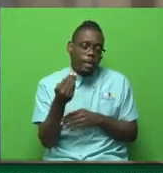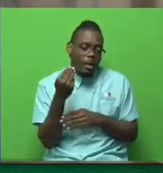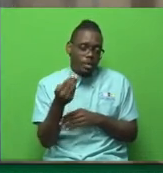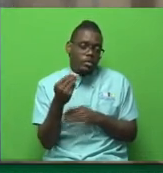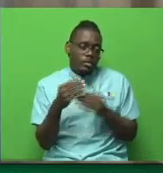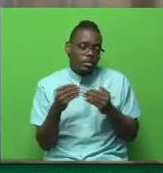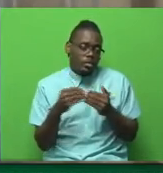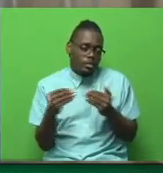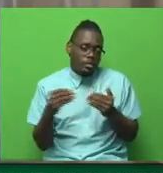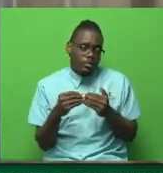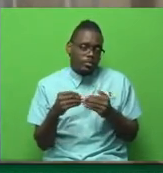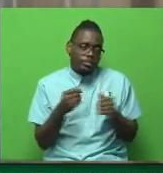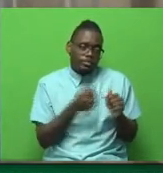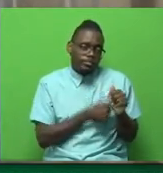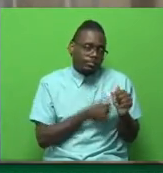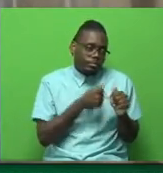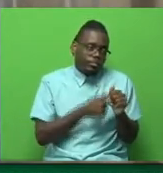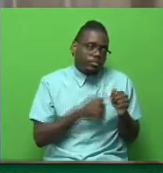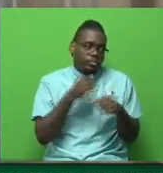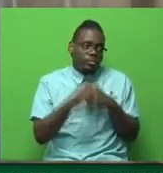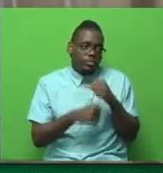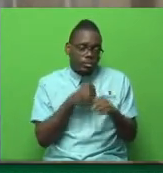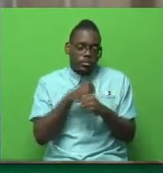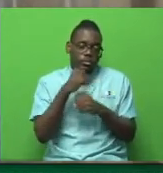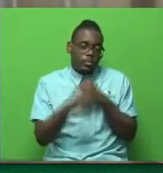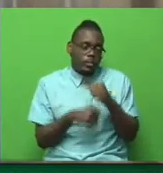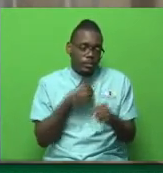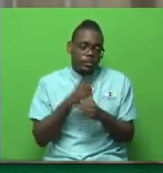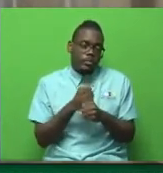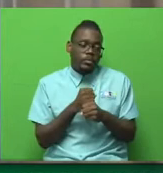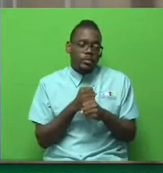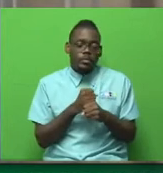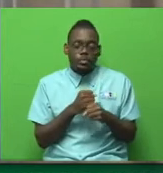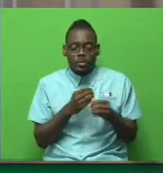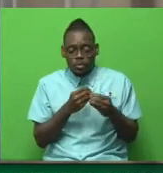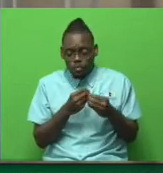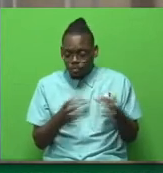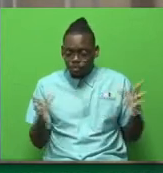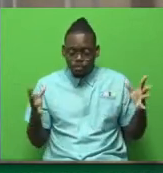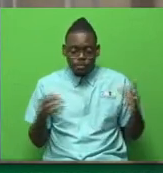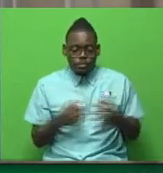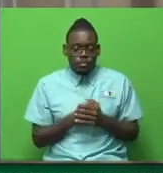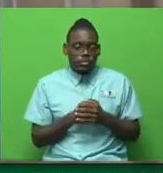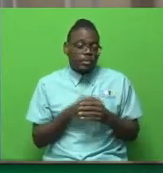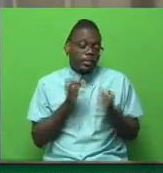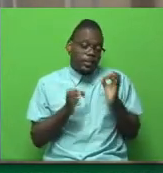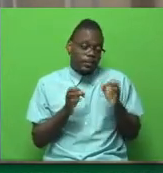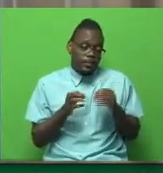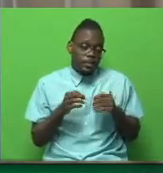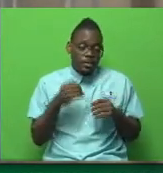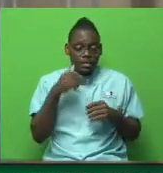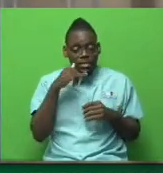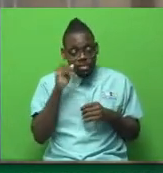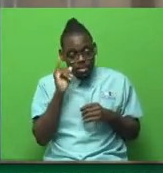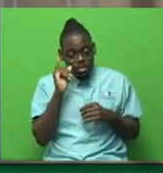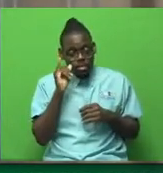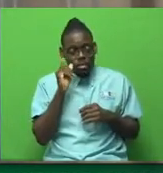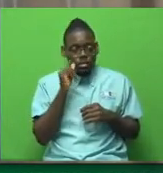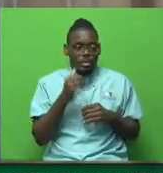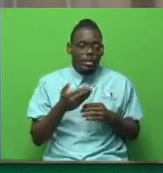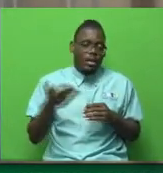5.2 billion dollars Madam speaker if yesterday if last year if in fiscal 2021